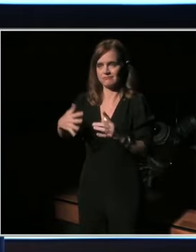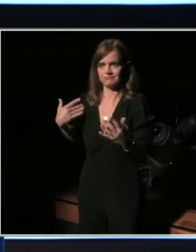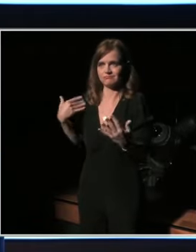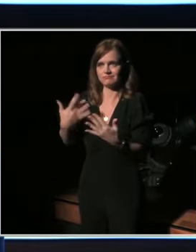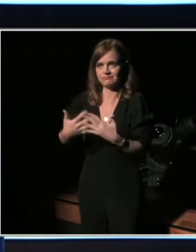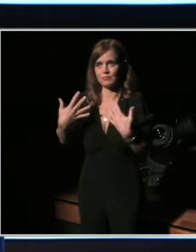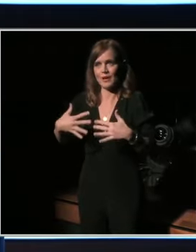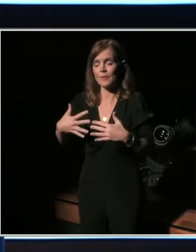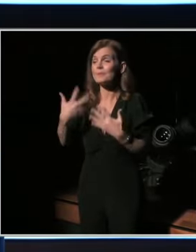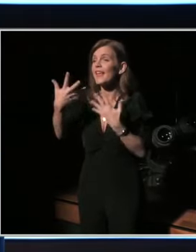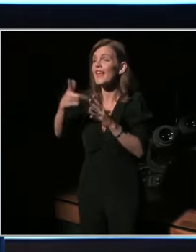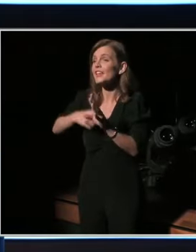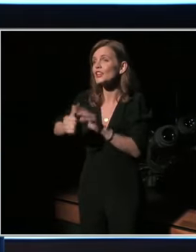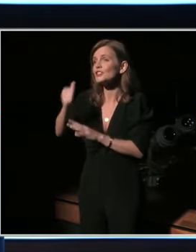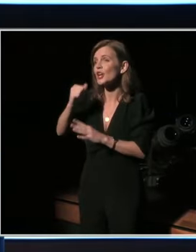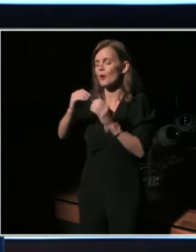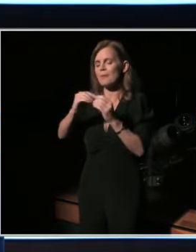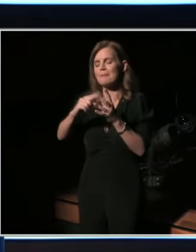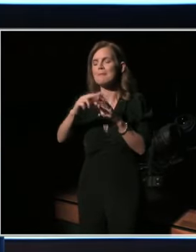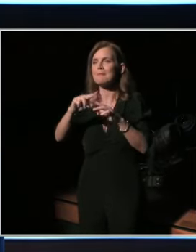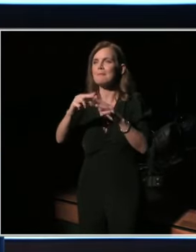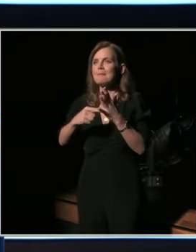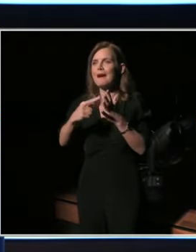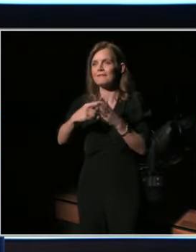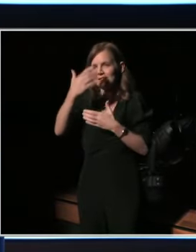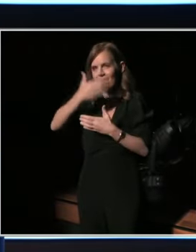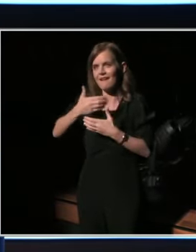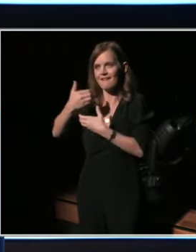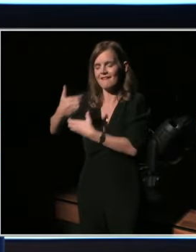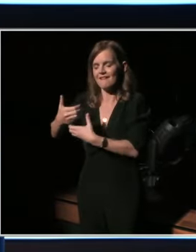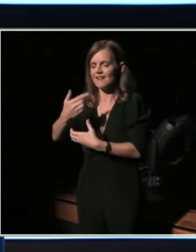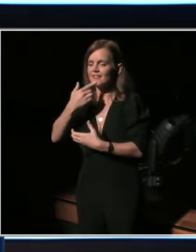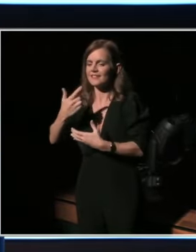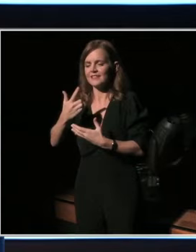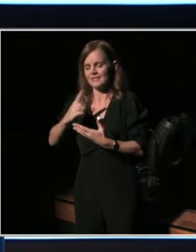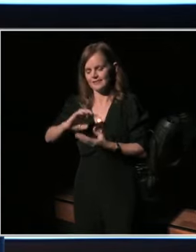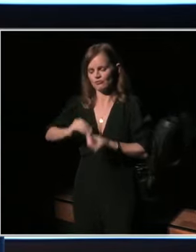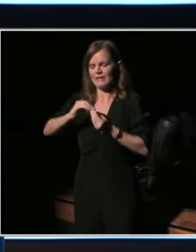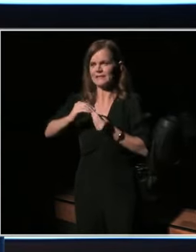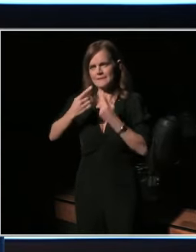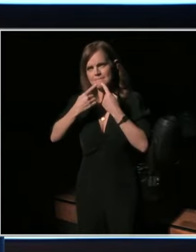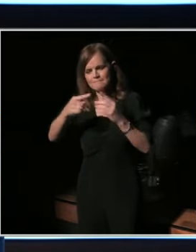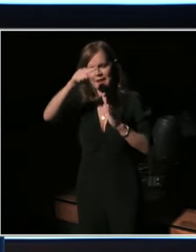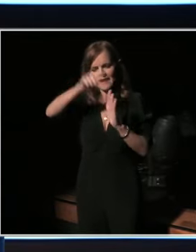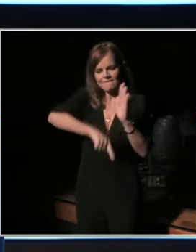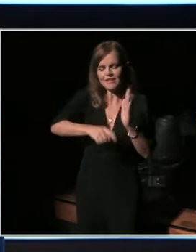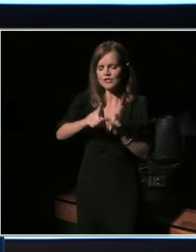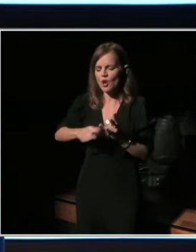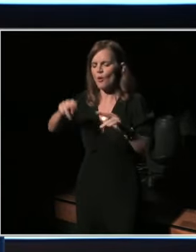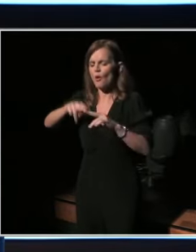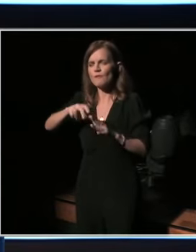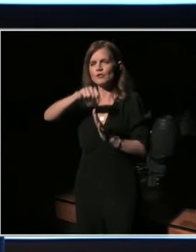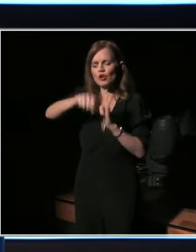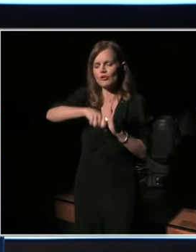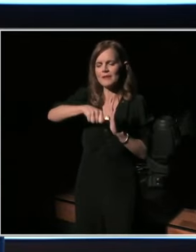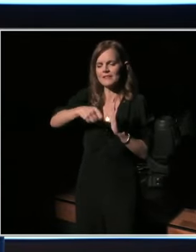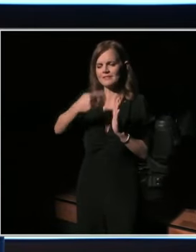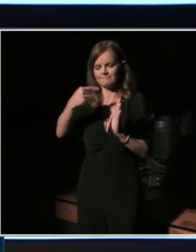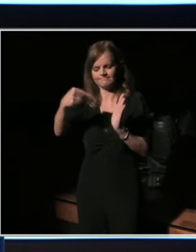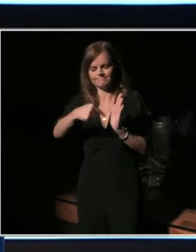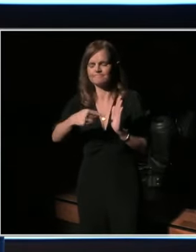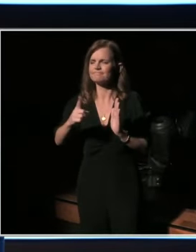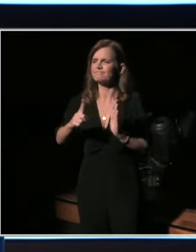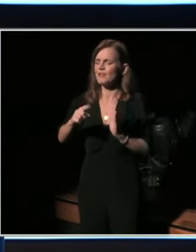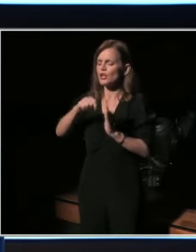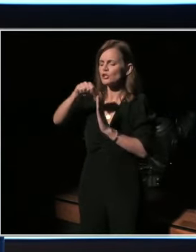8 years ago at BAFTA, Roger set out what he called a manifesto for documentaries. He called them islands of evidence and tools for